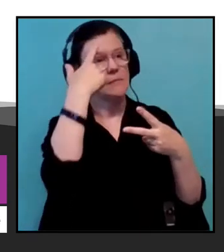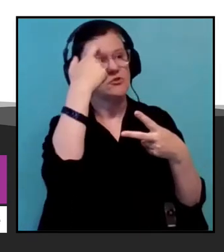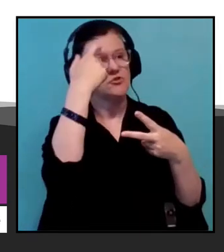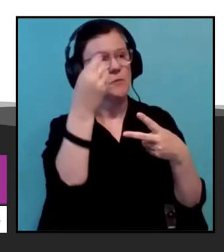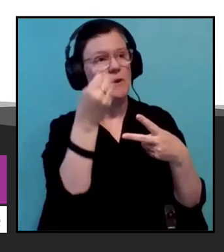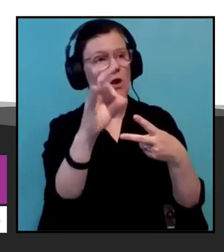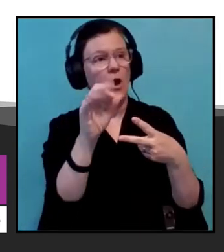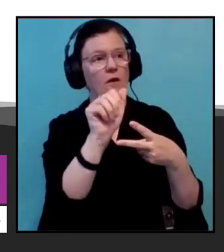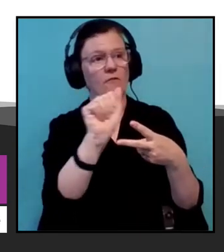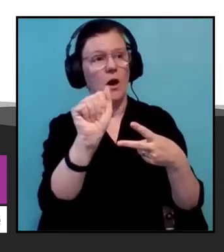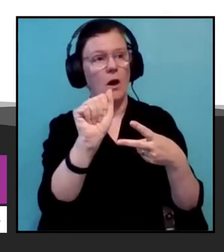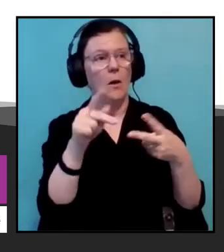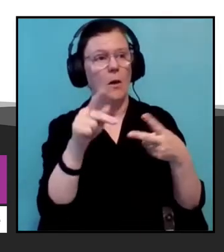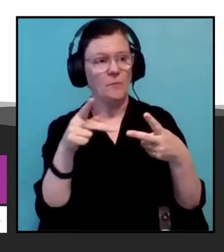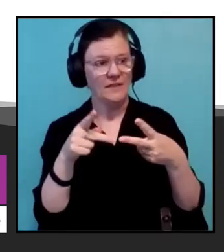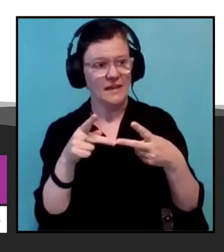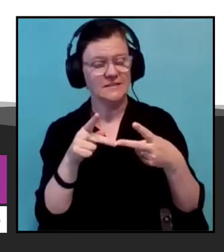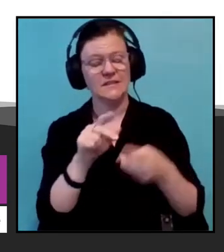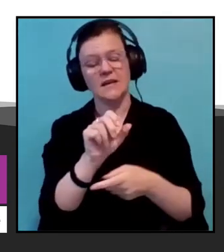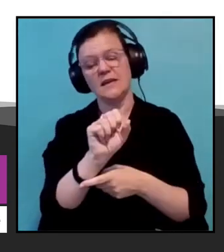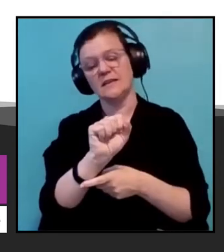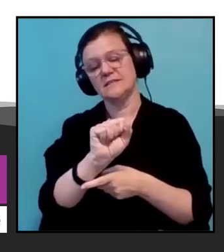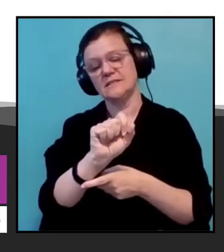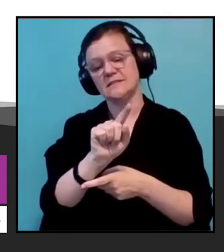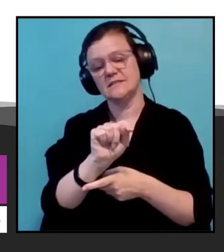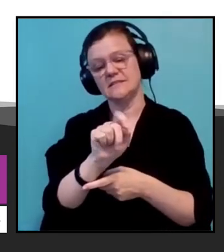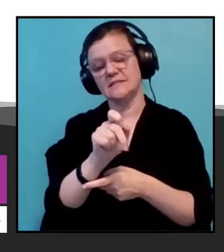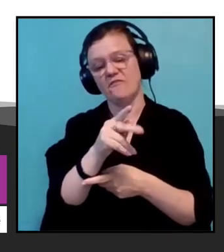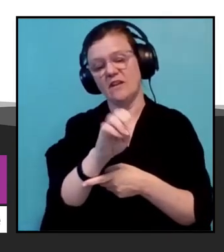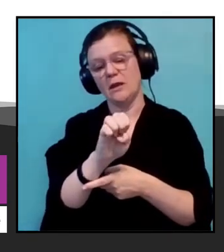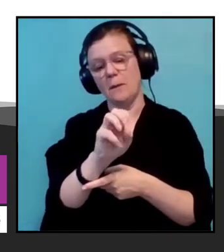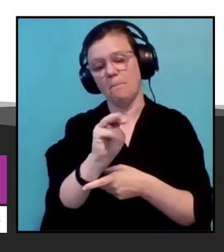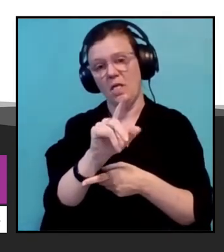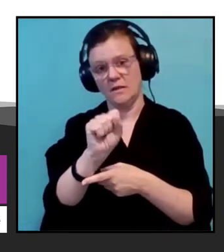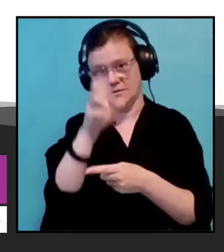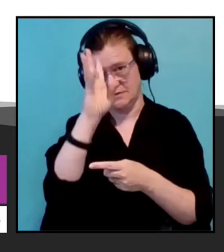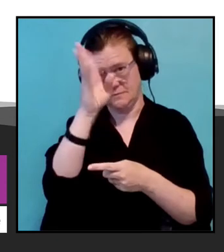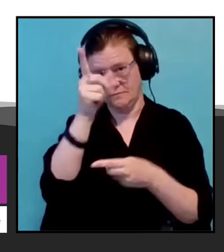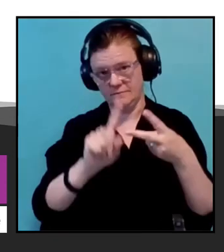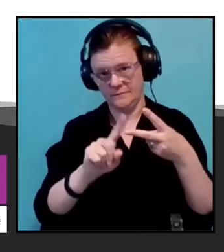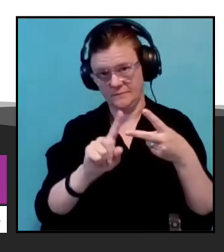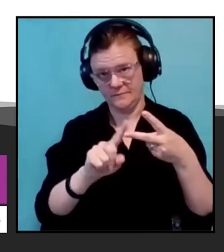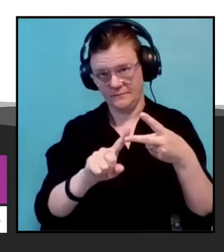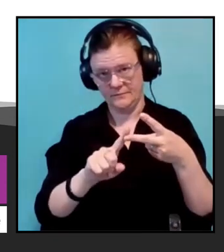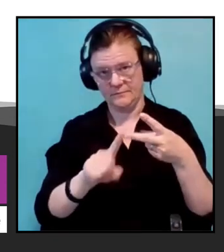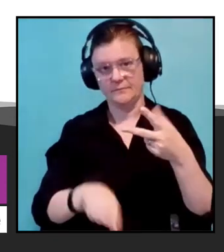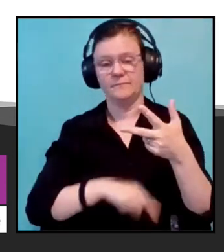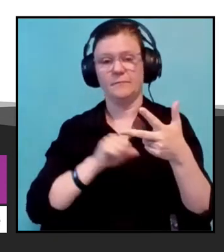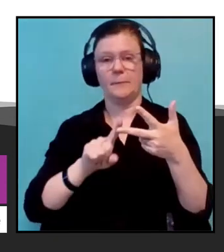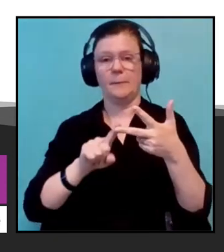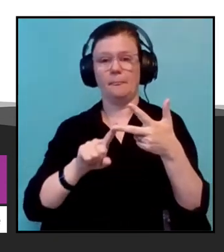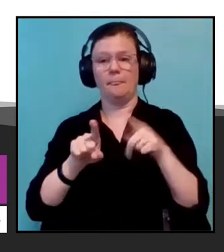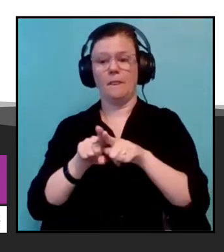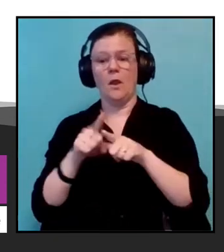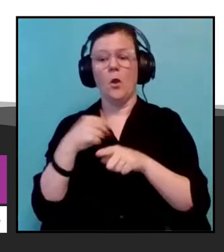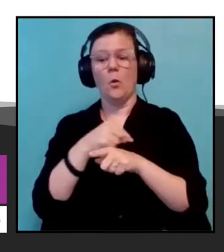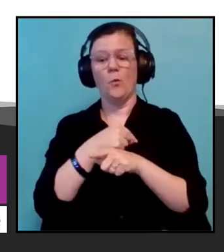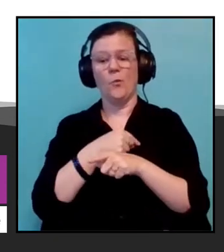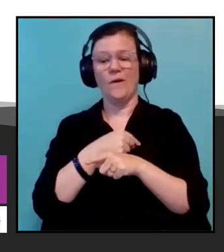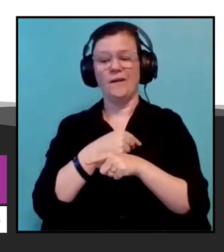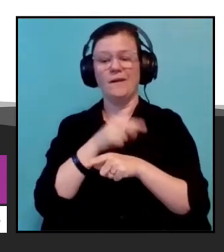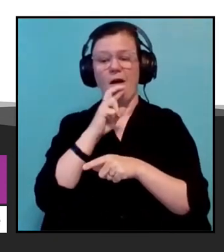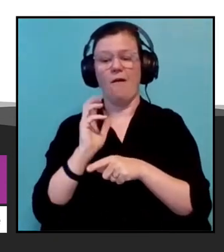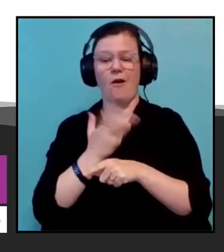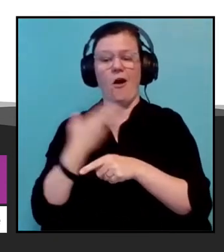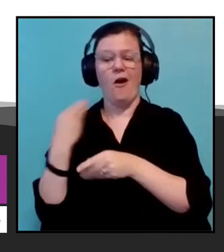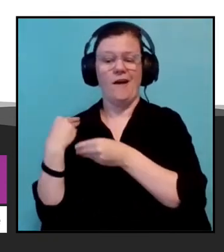Stephanie Mills, who's also a Bed-Stuy artist. And We Are Our Ancestors' Wildest Dreams is another quote that I